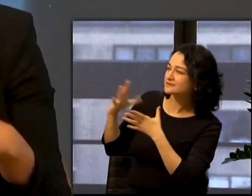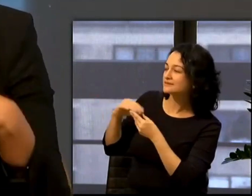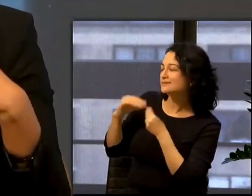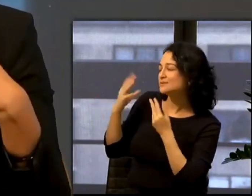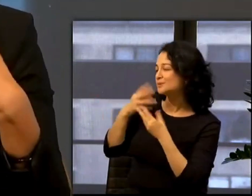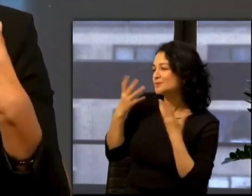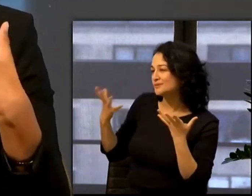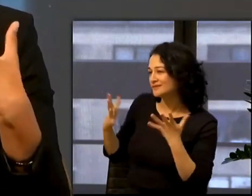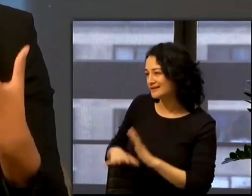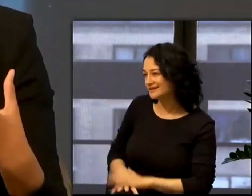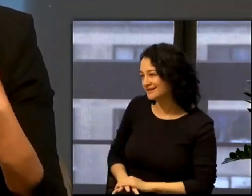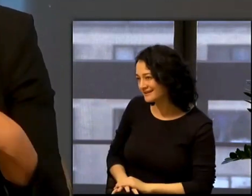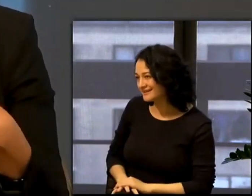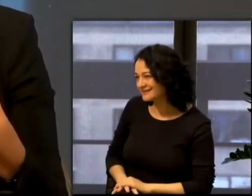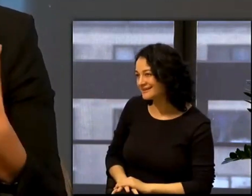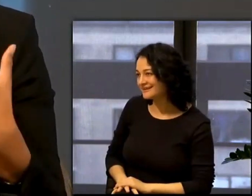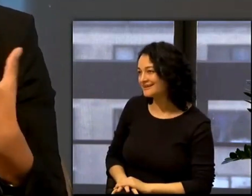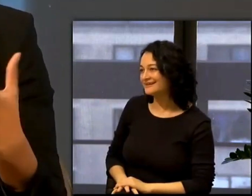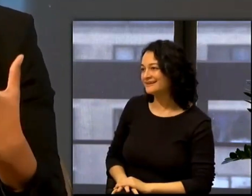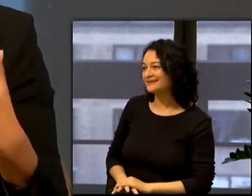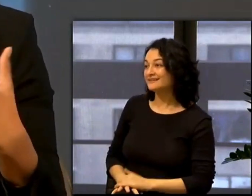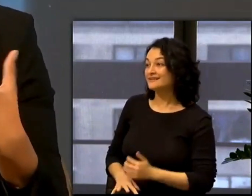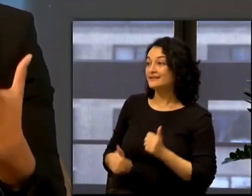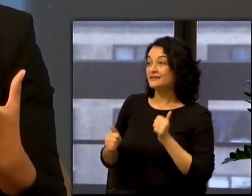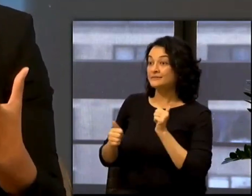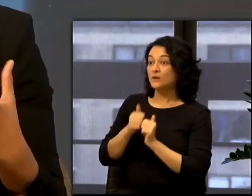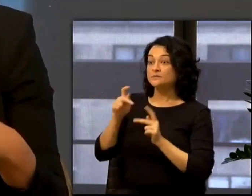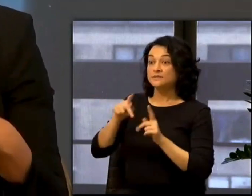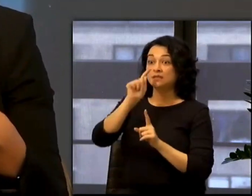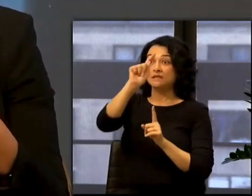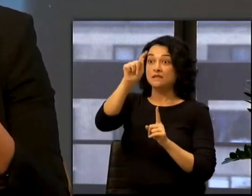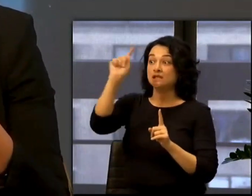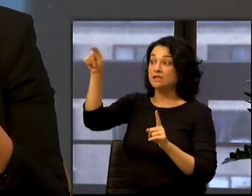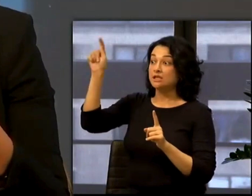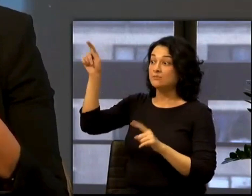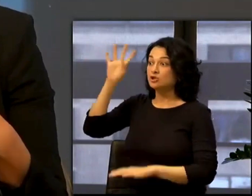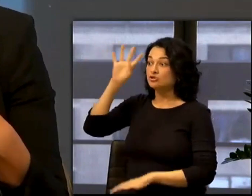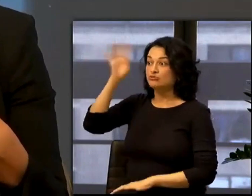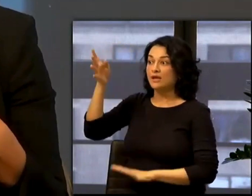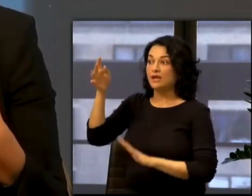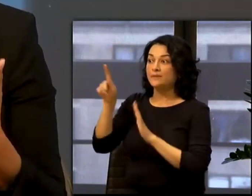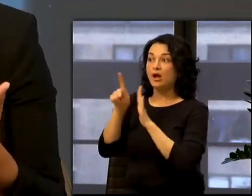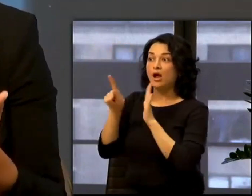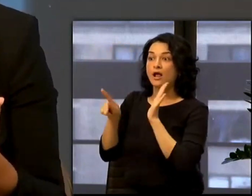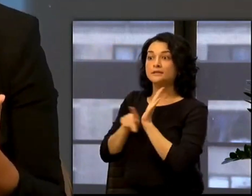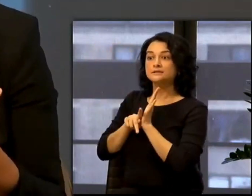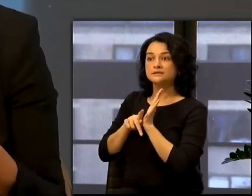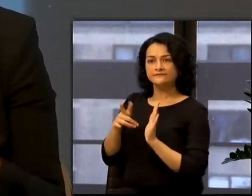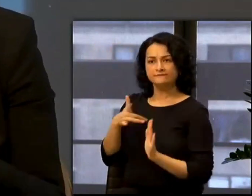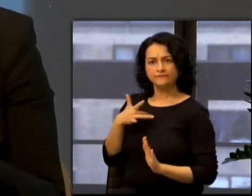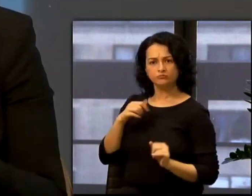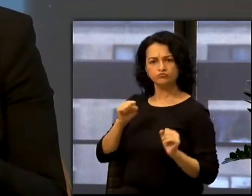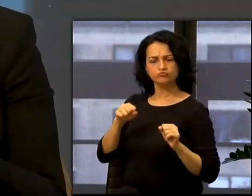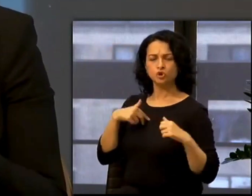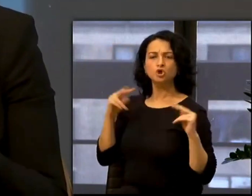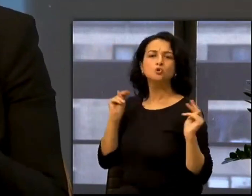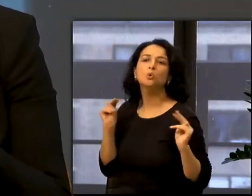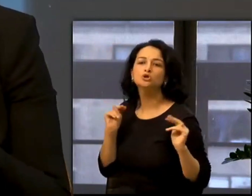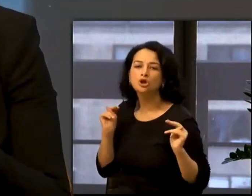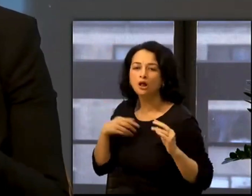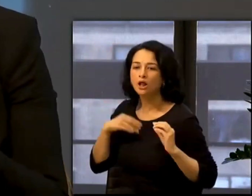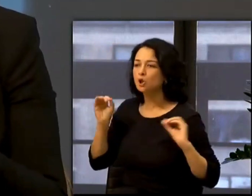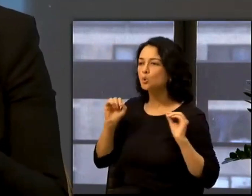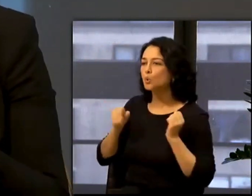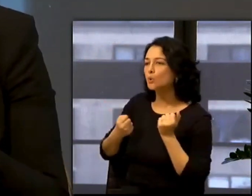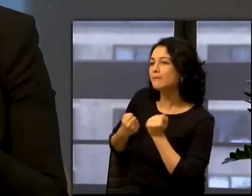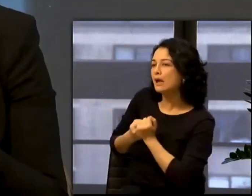who are like creating policies, no one thinks that they have a bias, right? Like we often don't know what we don't know, and we all think that we're perfect